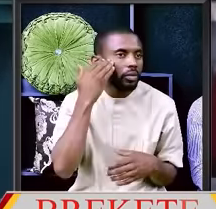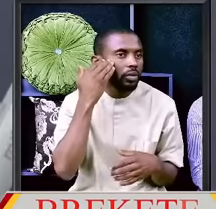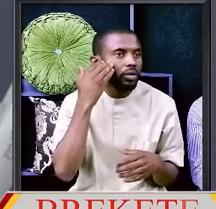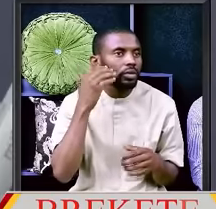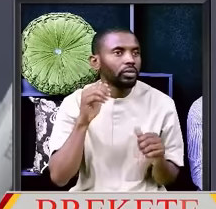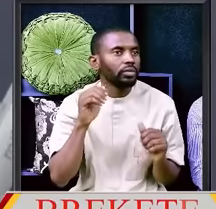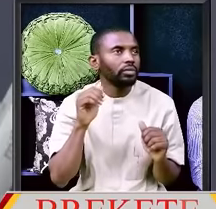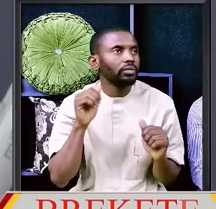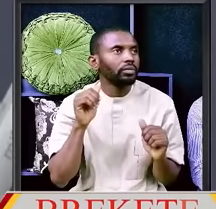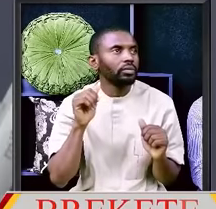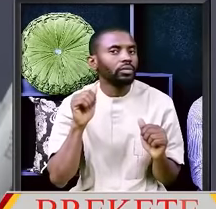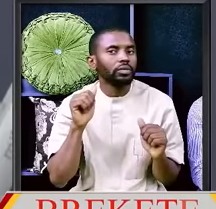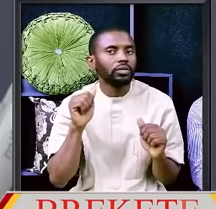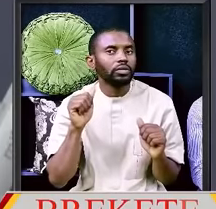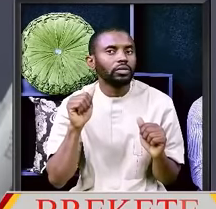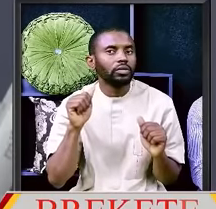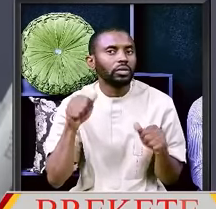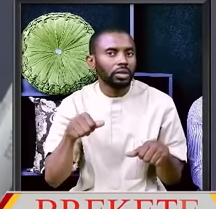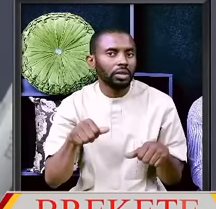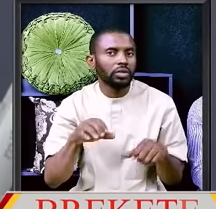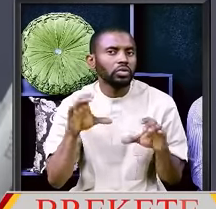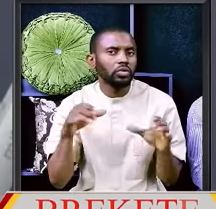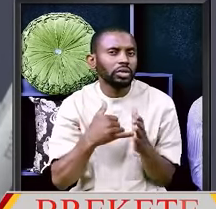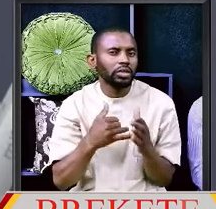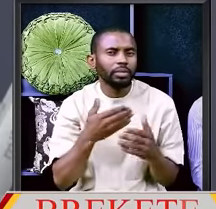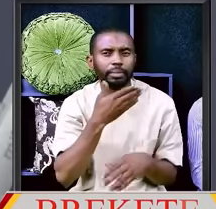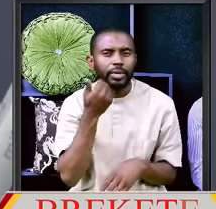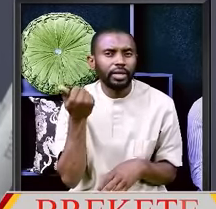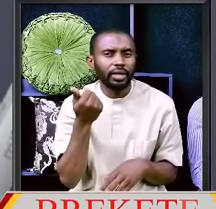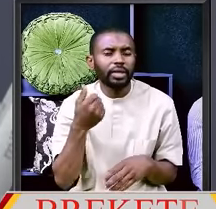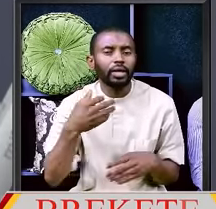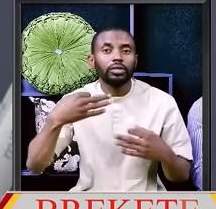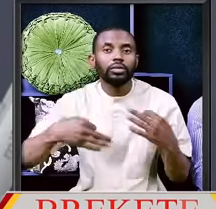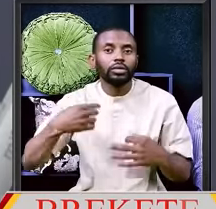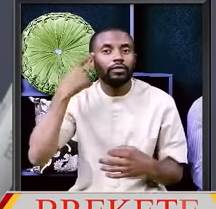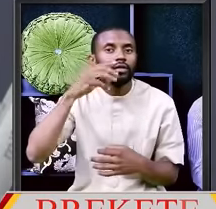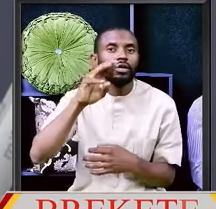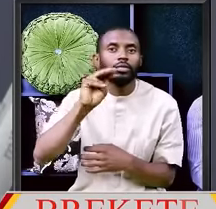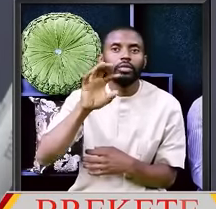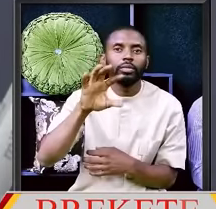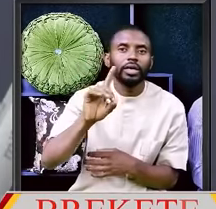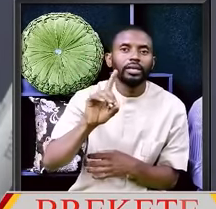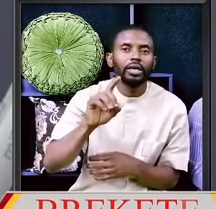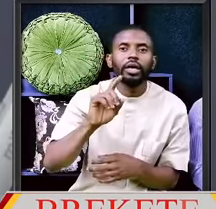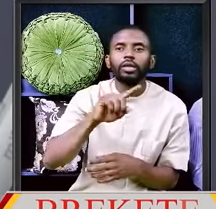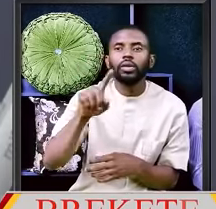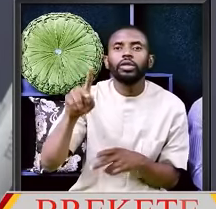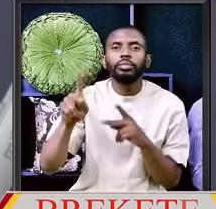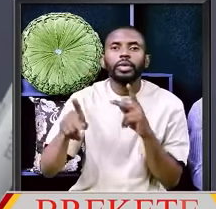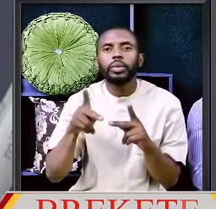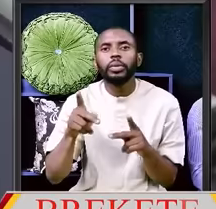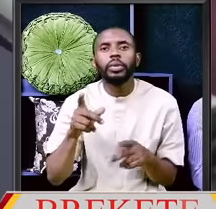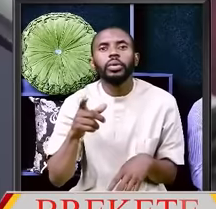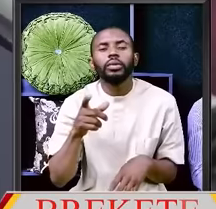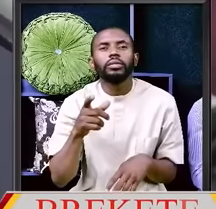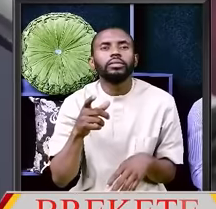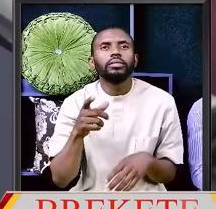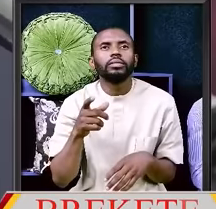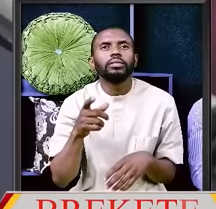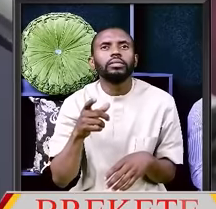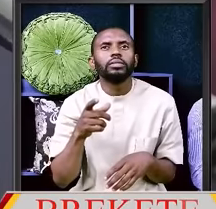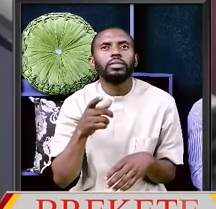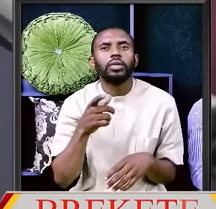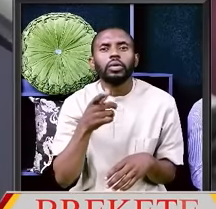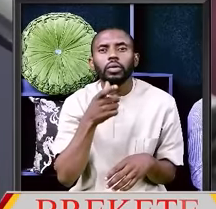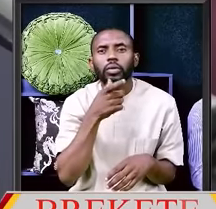better. By the grace of God. Let us seek for justice for Baba Mohbad. And those people that are bullying this man, they should please leave this man alone.